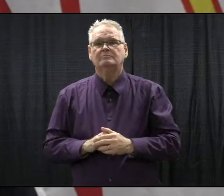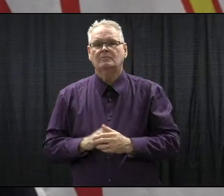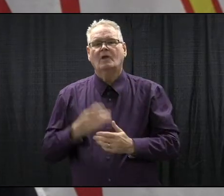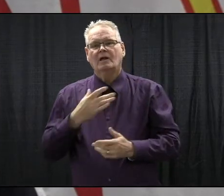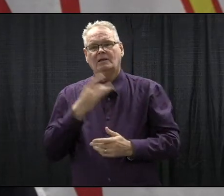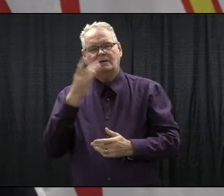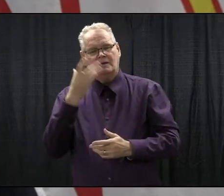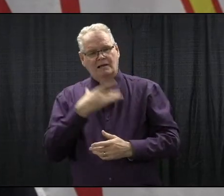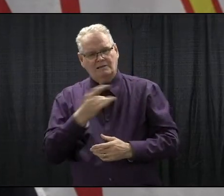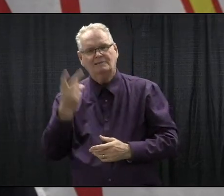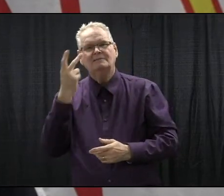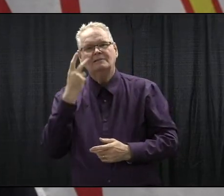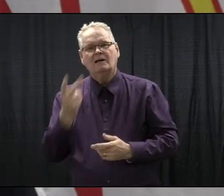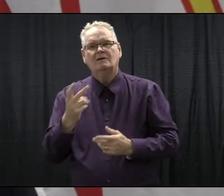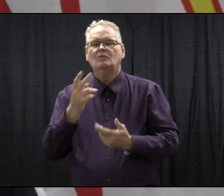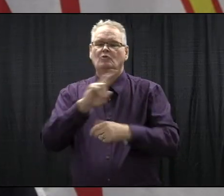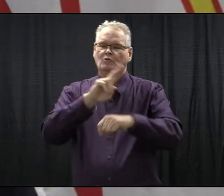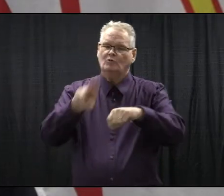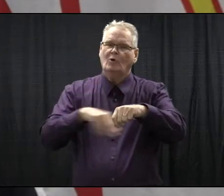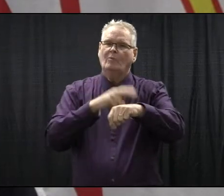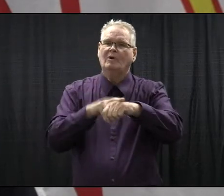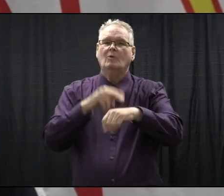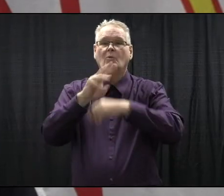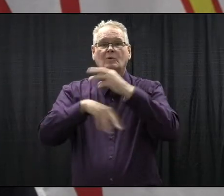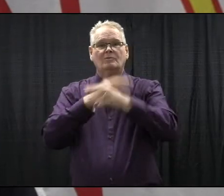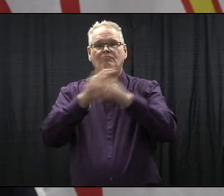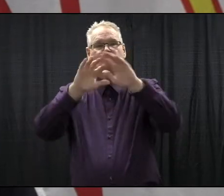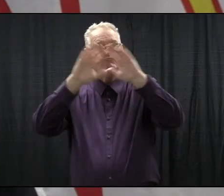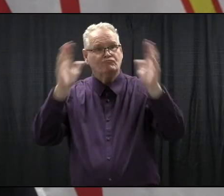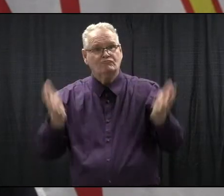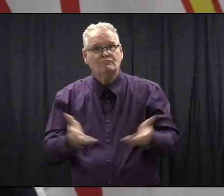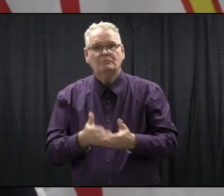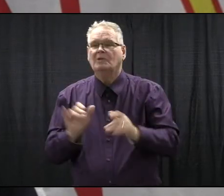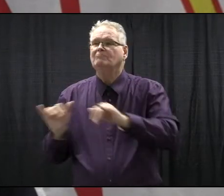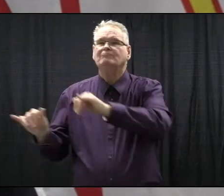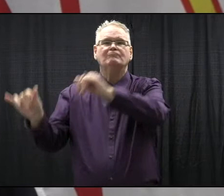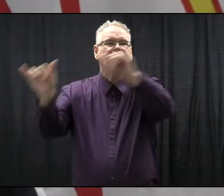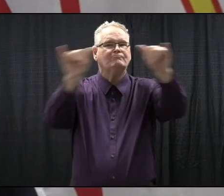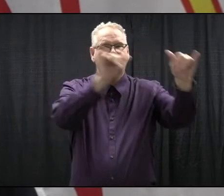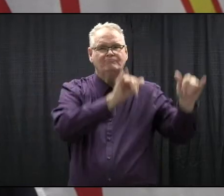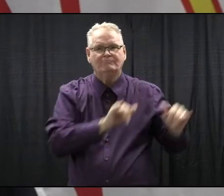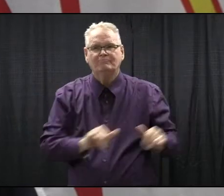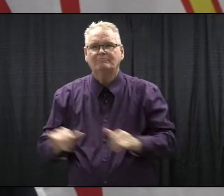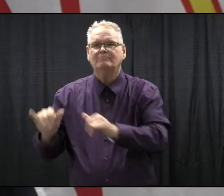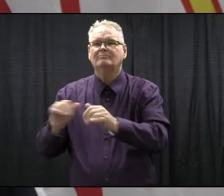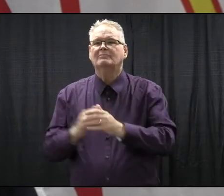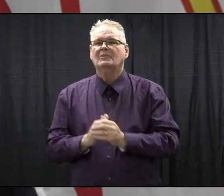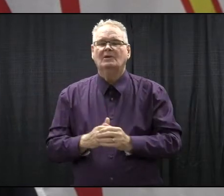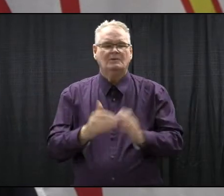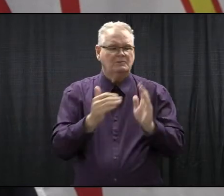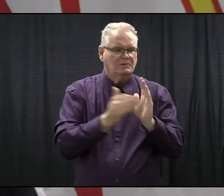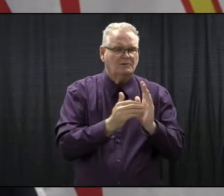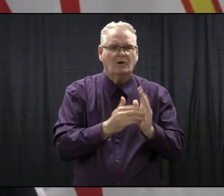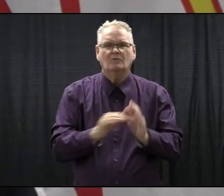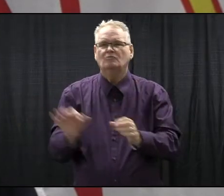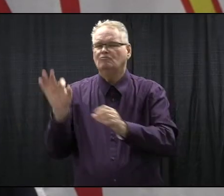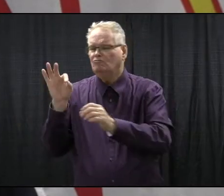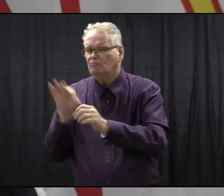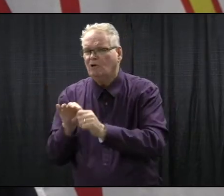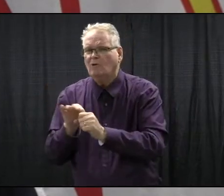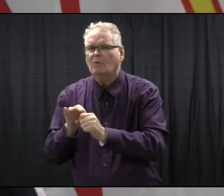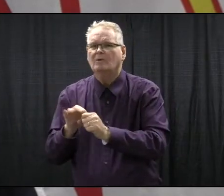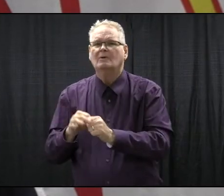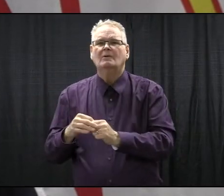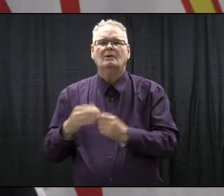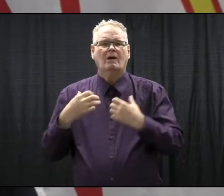an appointment through your regional health authority, or go to your physician. Please get both doses of your vaccine. 2